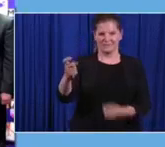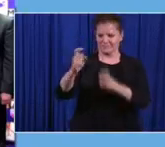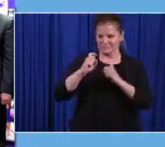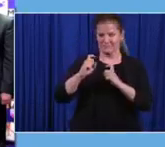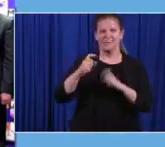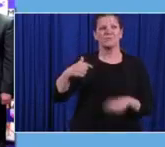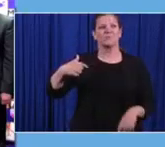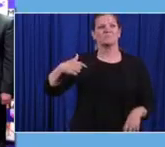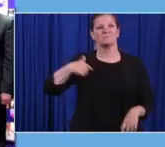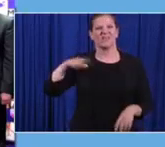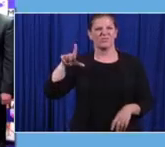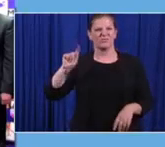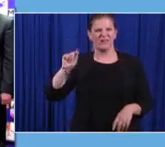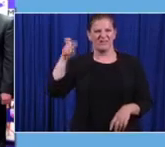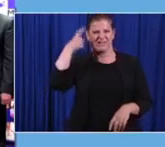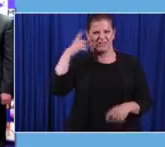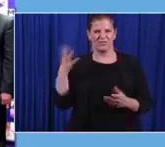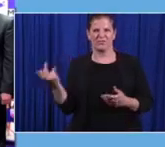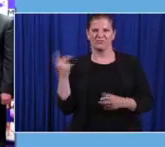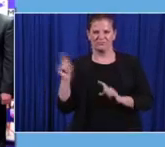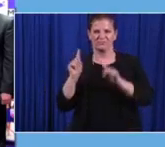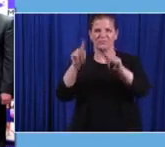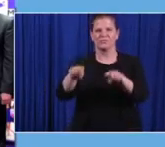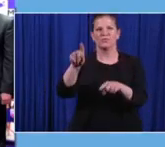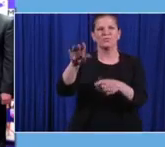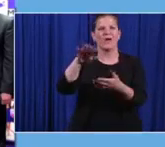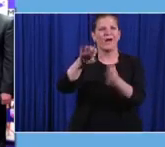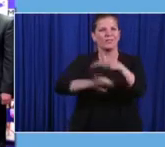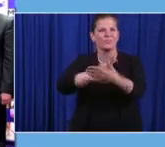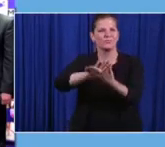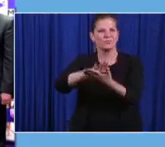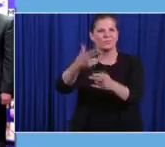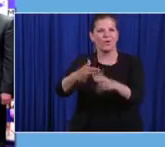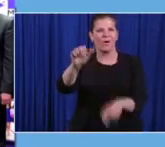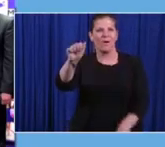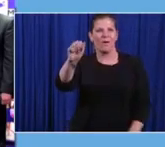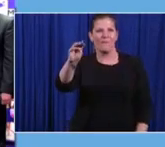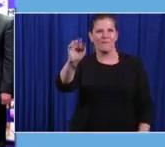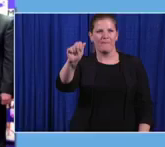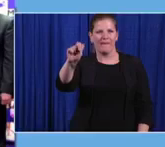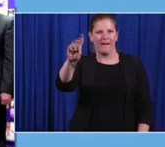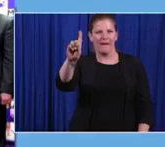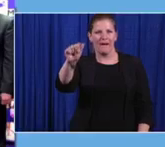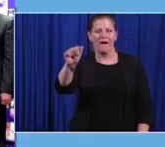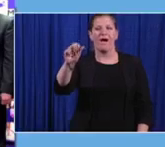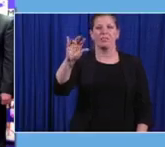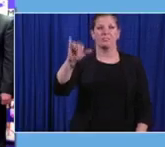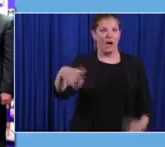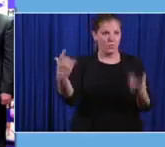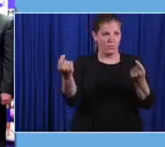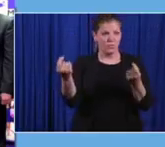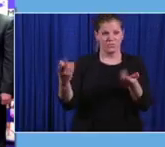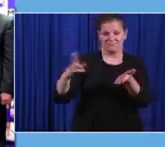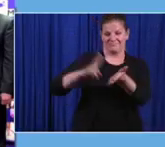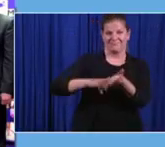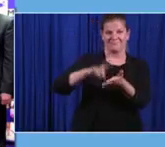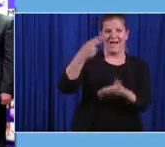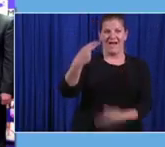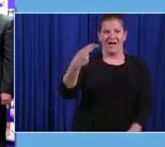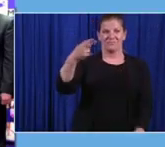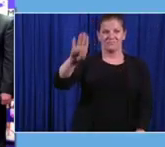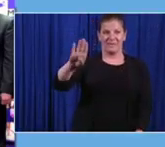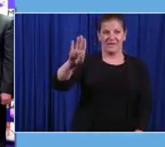at Amanda Elementary School where I signed House Bill 2. House Bill 2 creates the